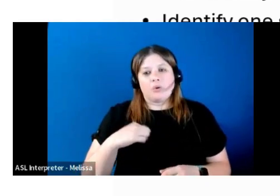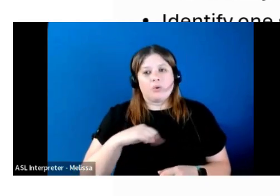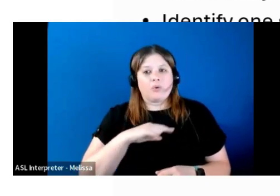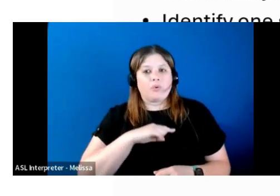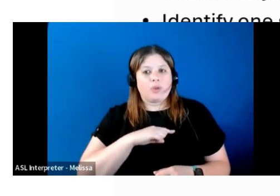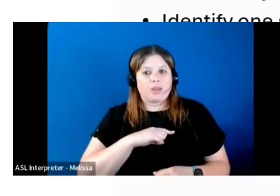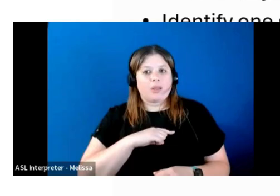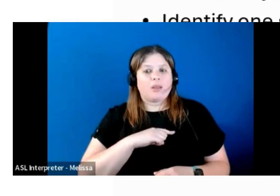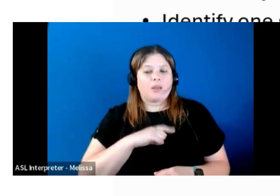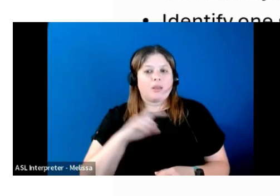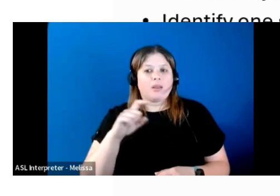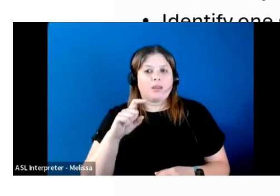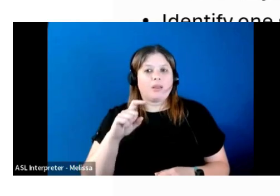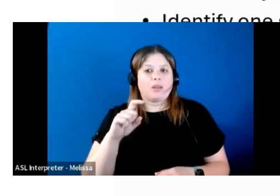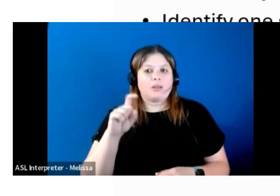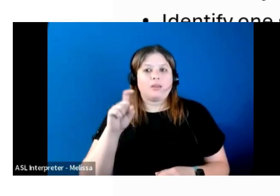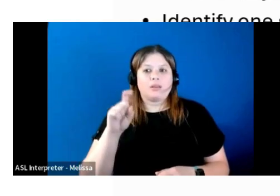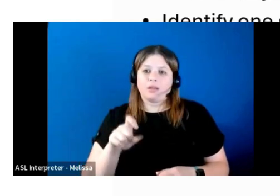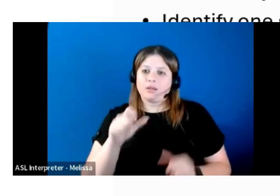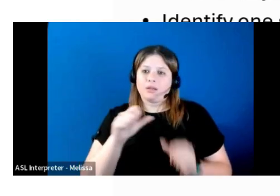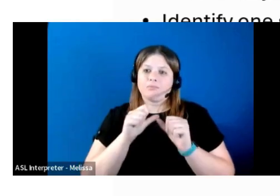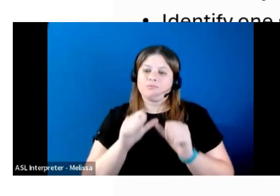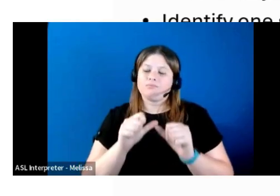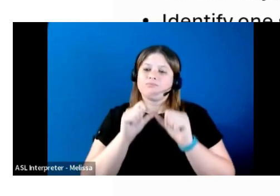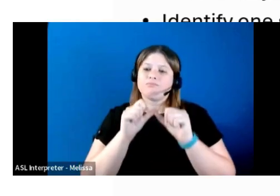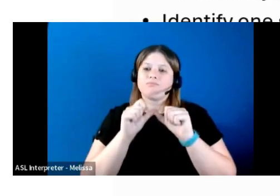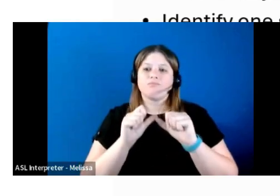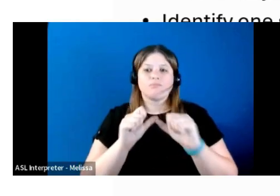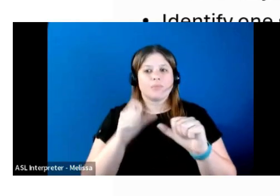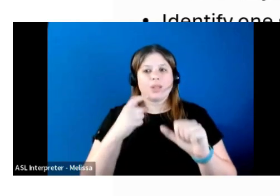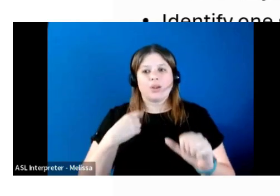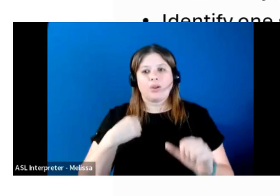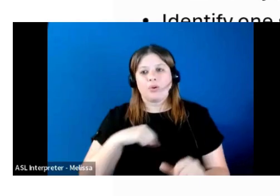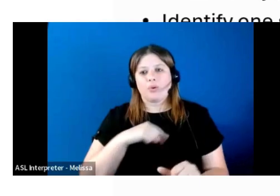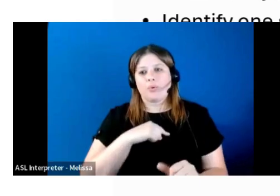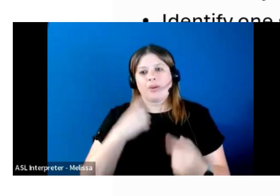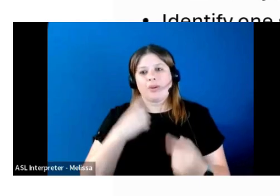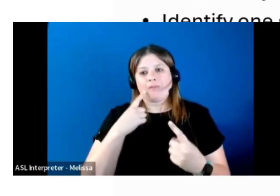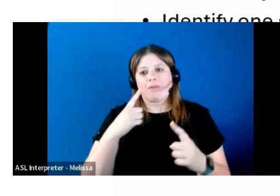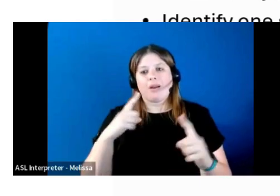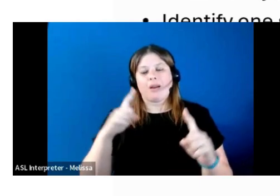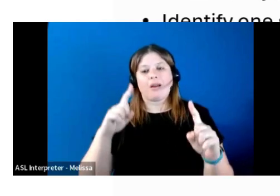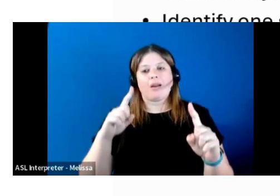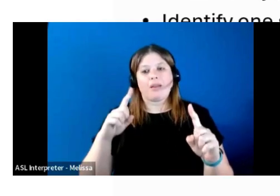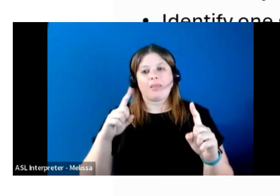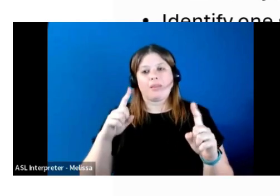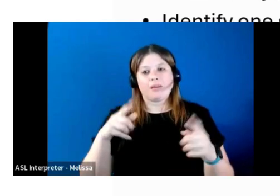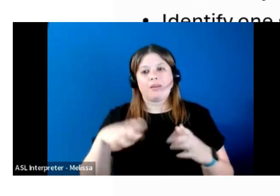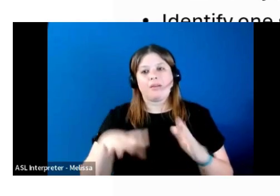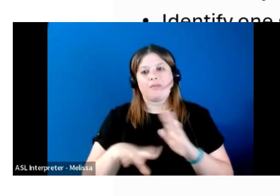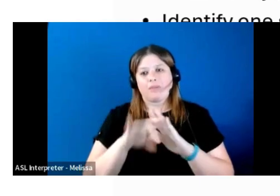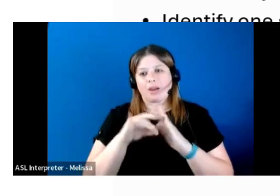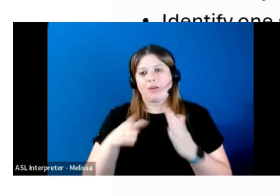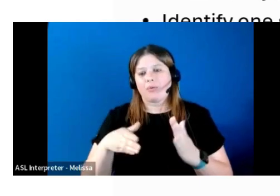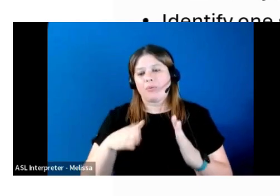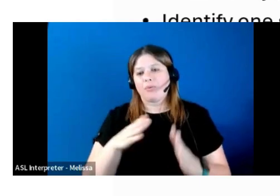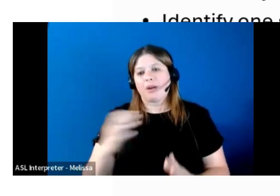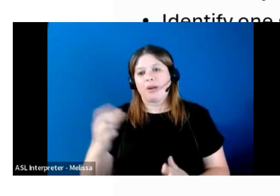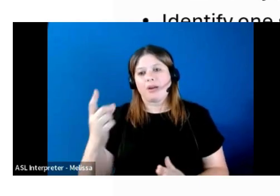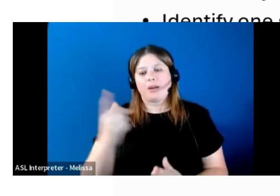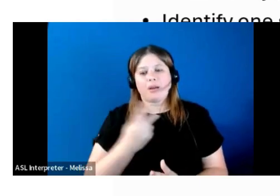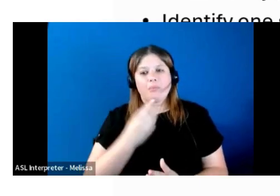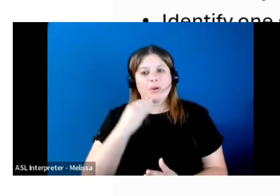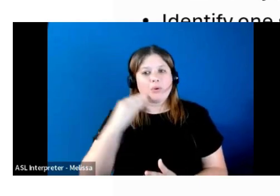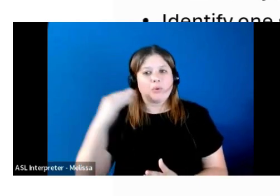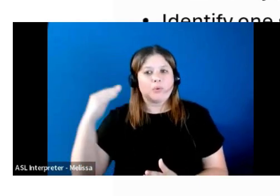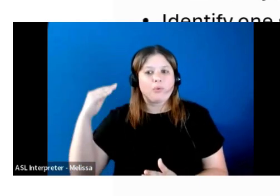need to. We'll finally find our way back home. And through